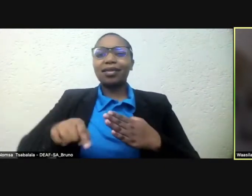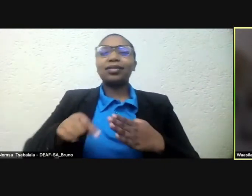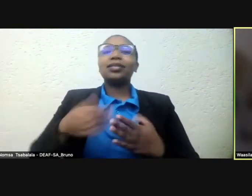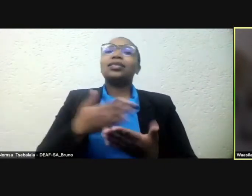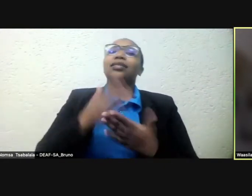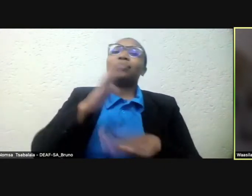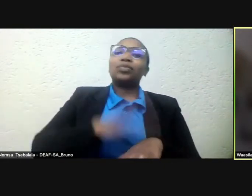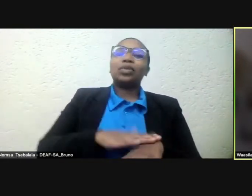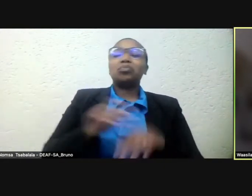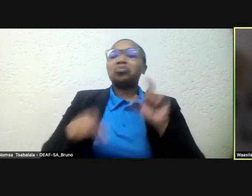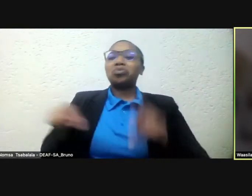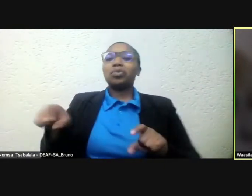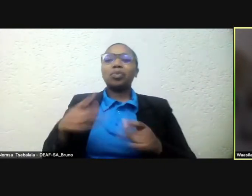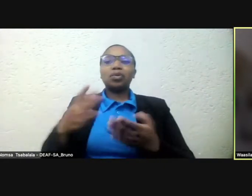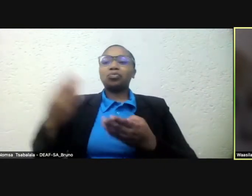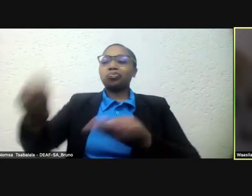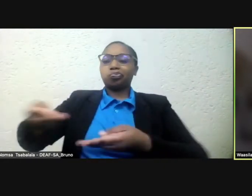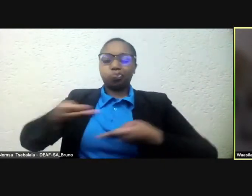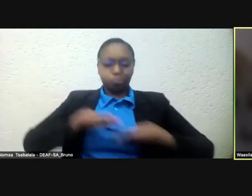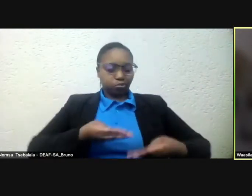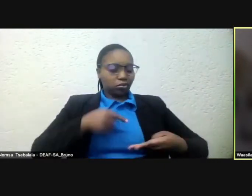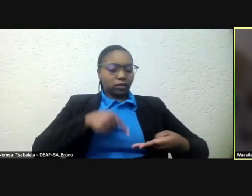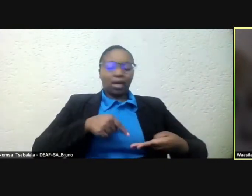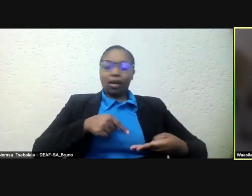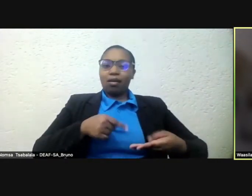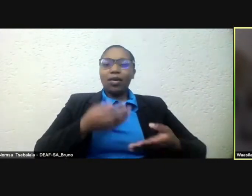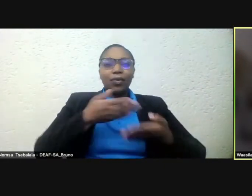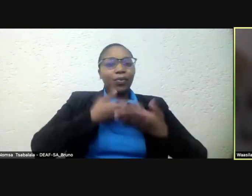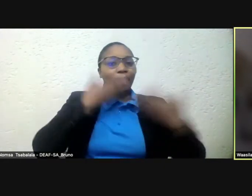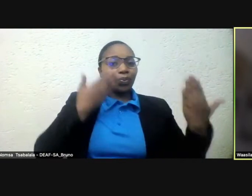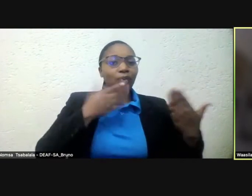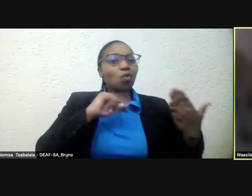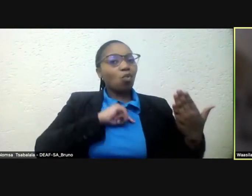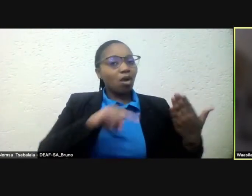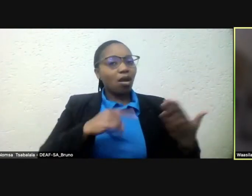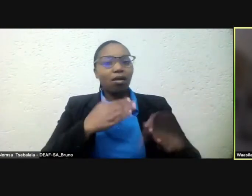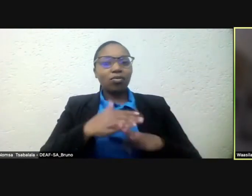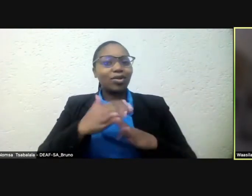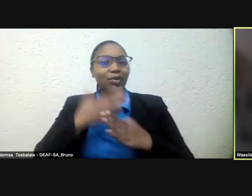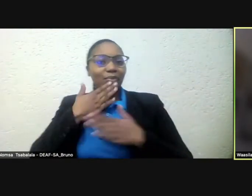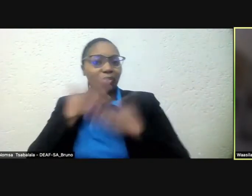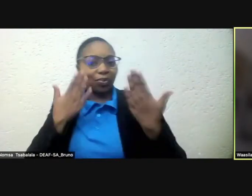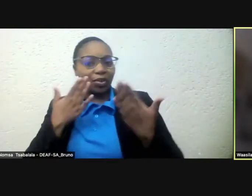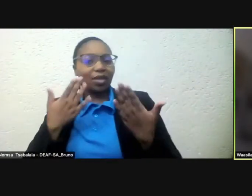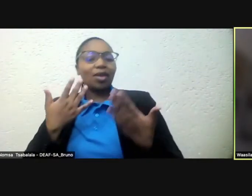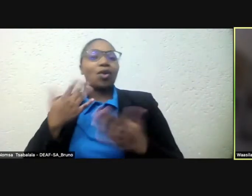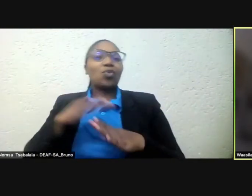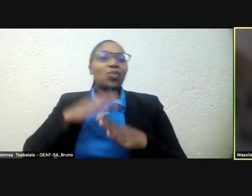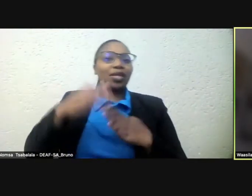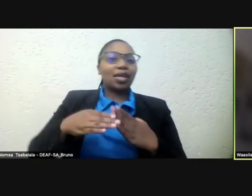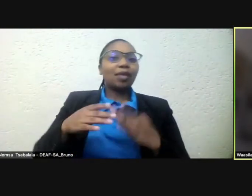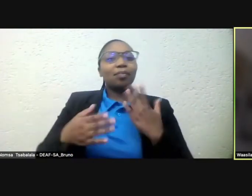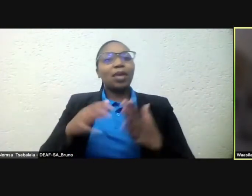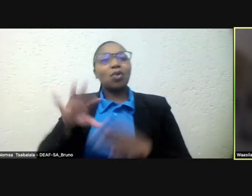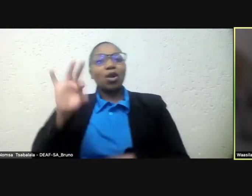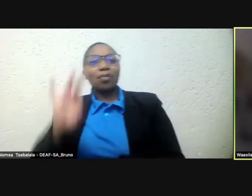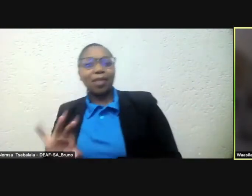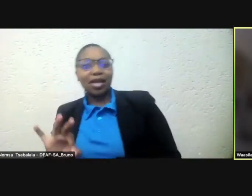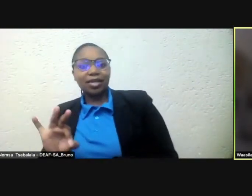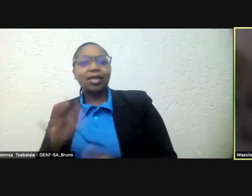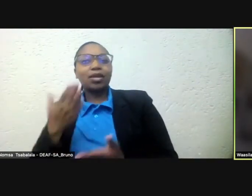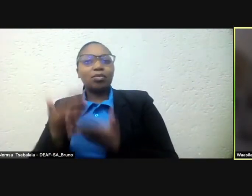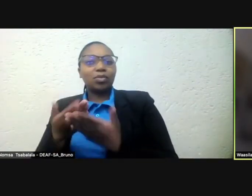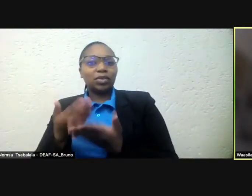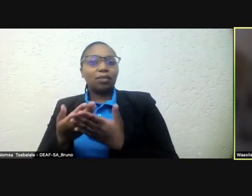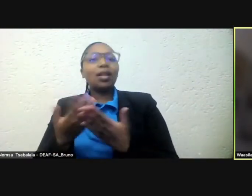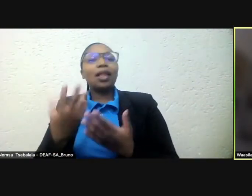site to submit data. So when I present the data for the Epi week on a Monday, it might underestimate the true number of admissions, because as they